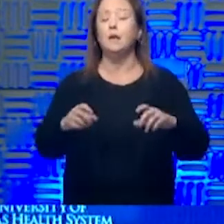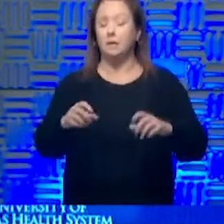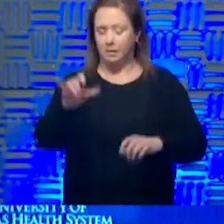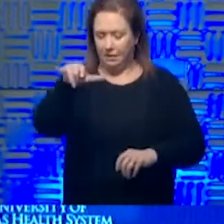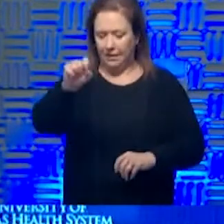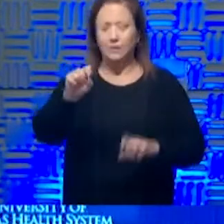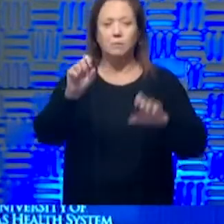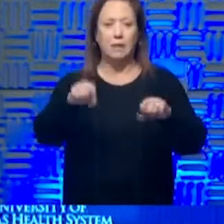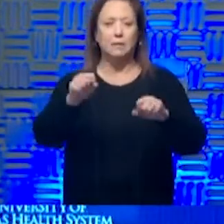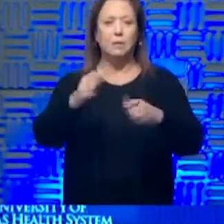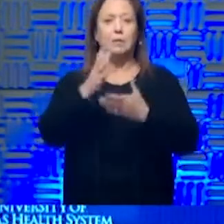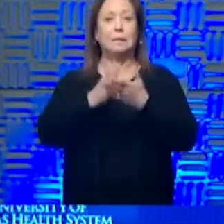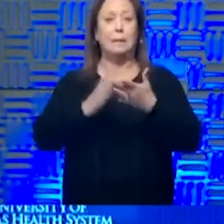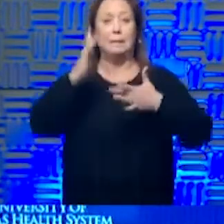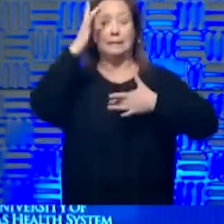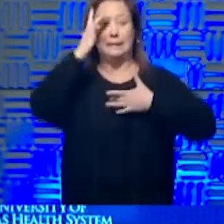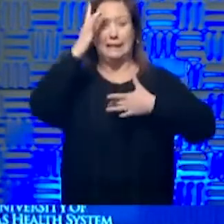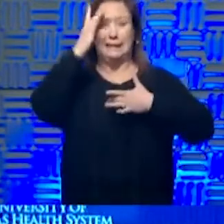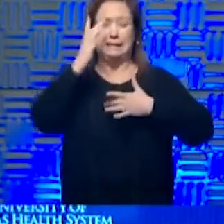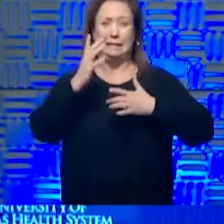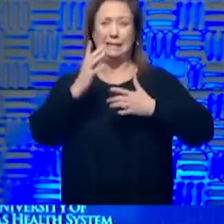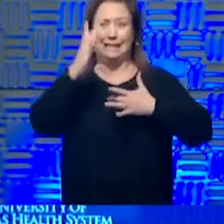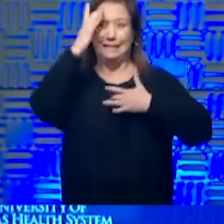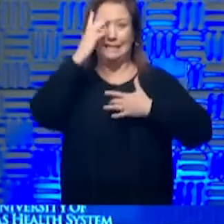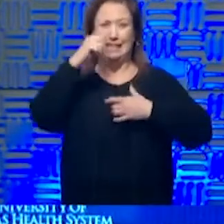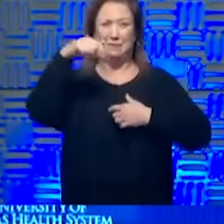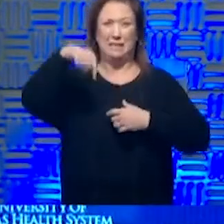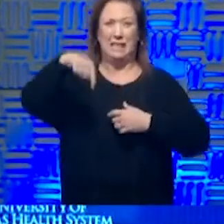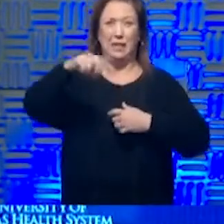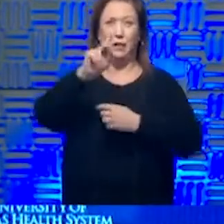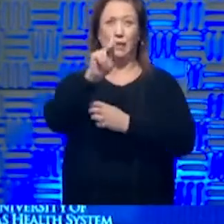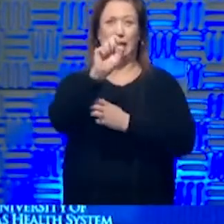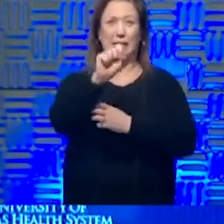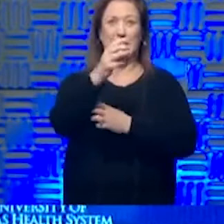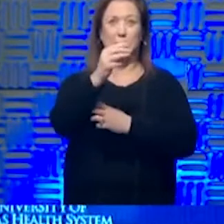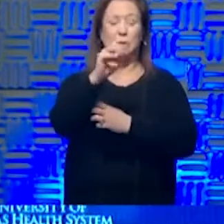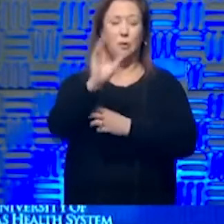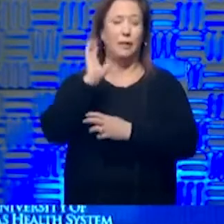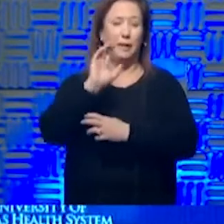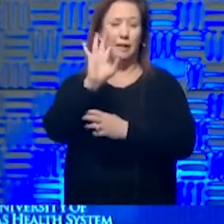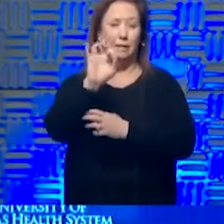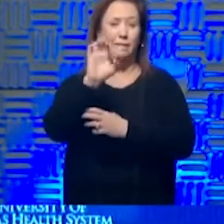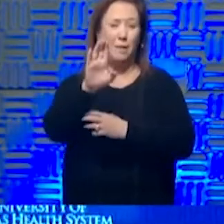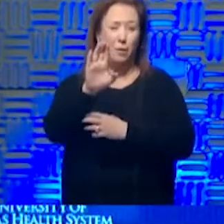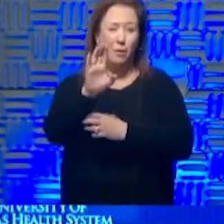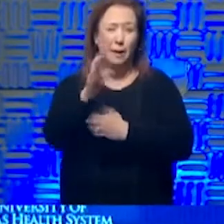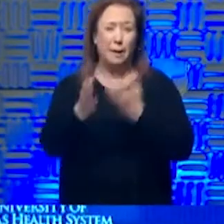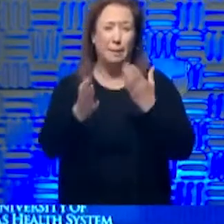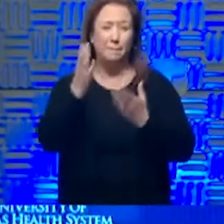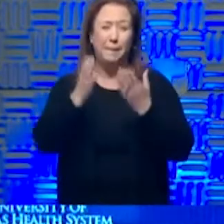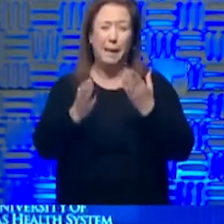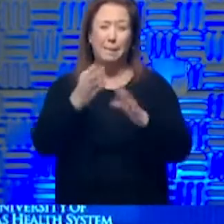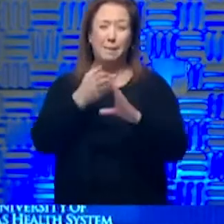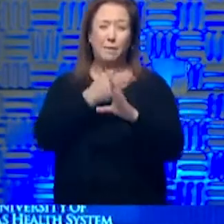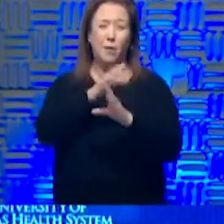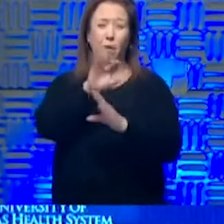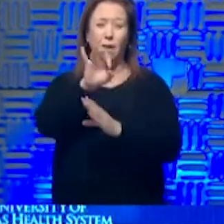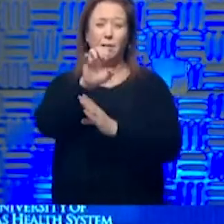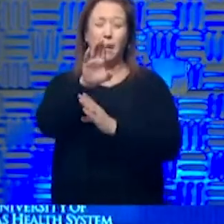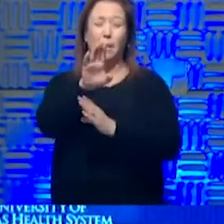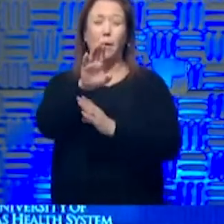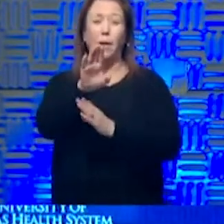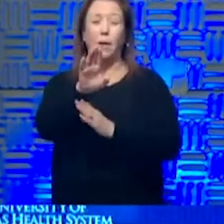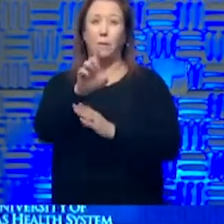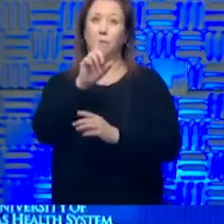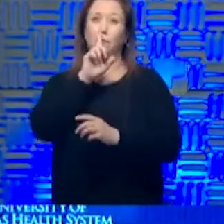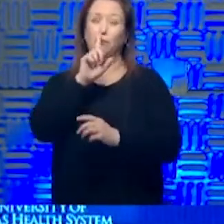had the disease, though. This disease was probably in Kansas, in Missouri back in February, maybe even prior to that, but probably, well,